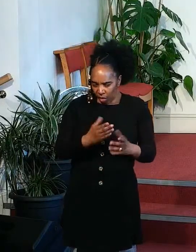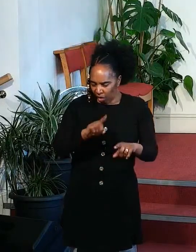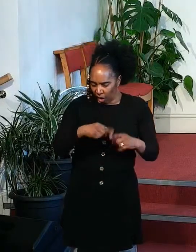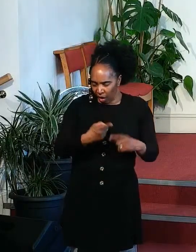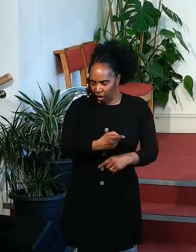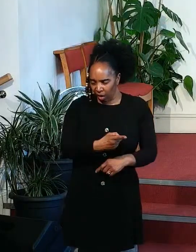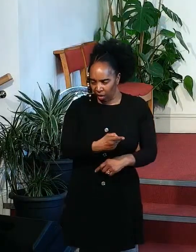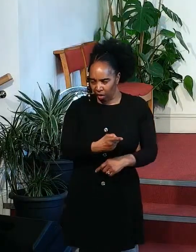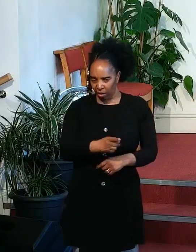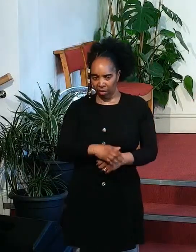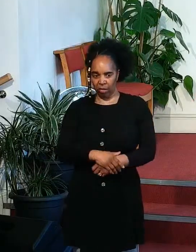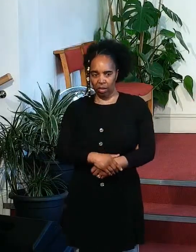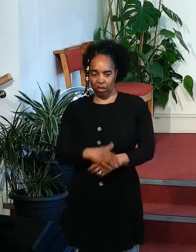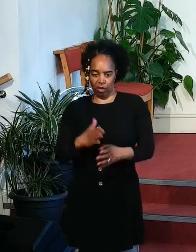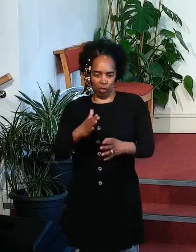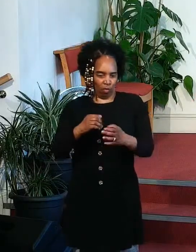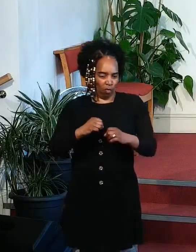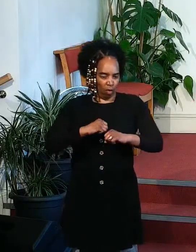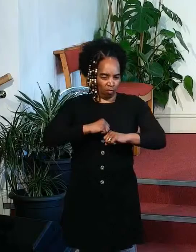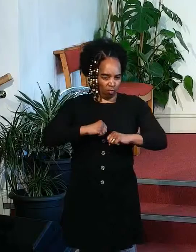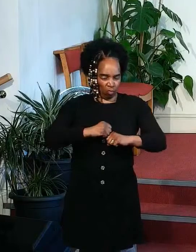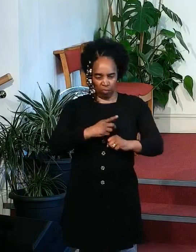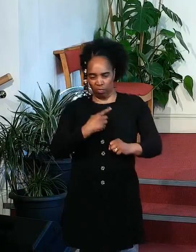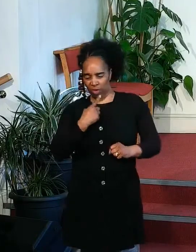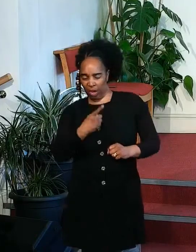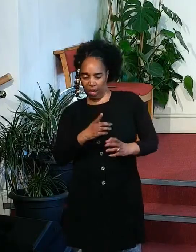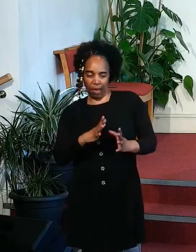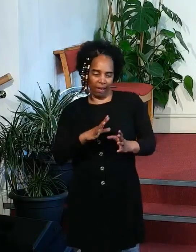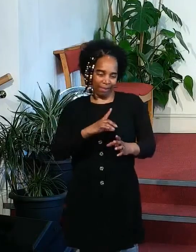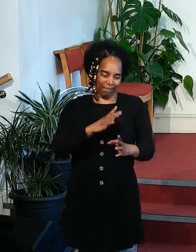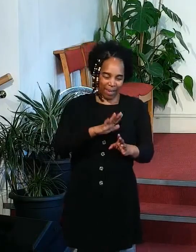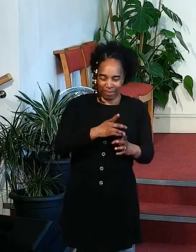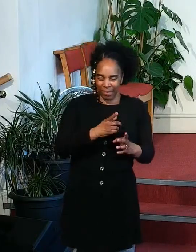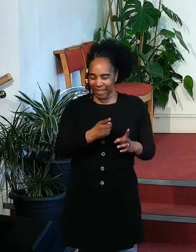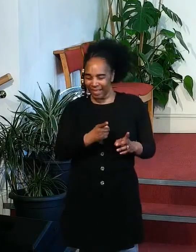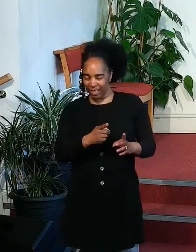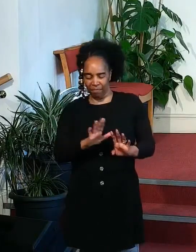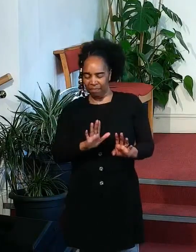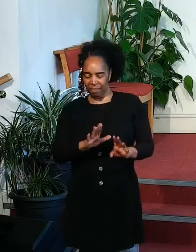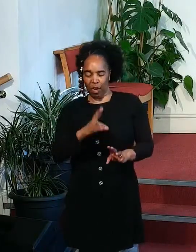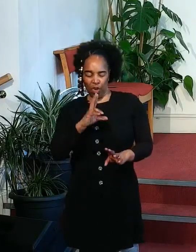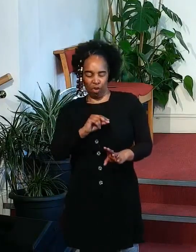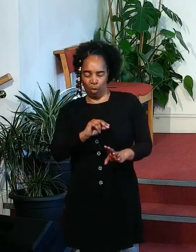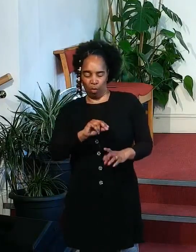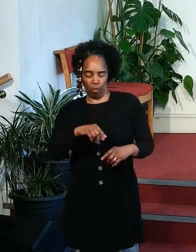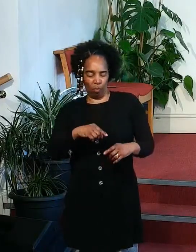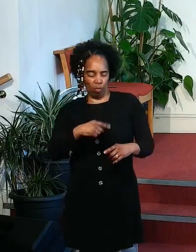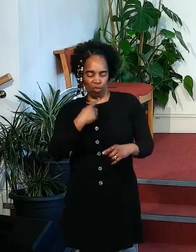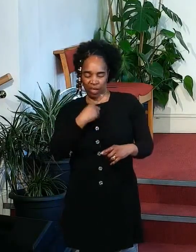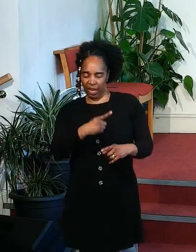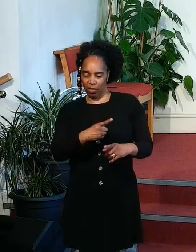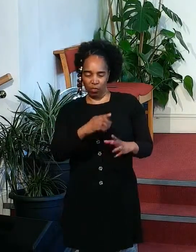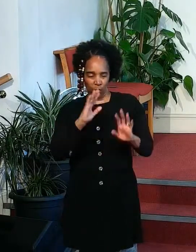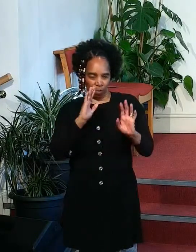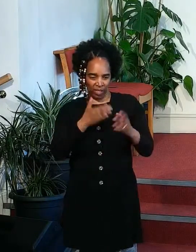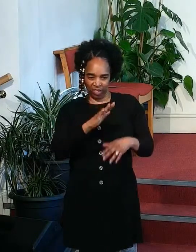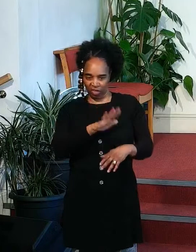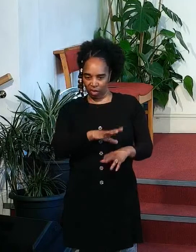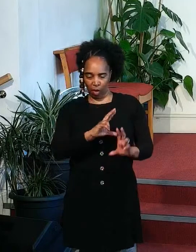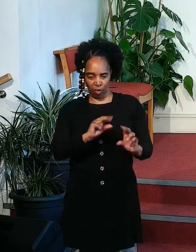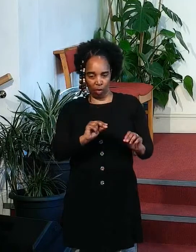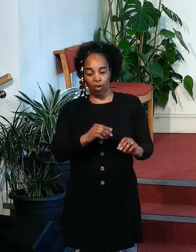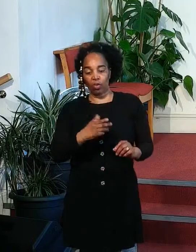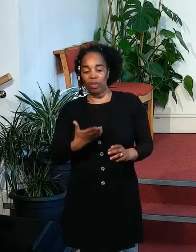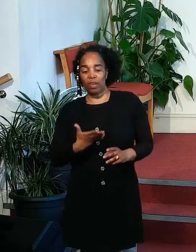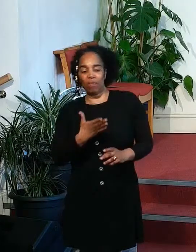say no, there's no room for negotiation, okay? So what you would say, you would actually use a different term. You would give